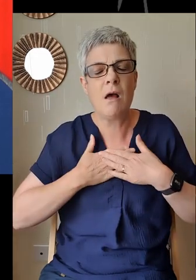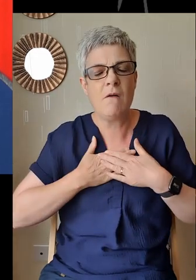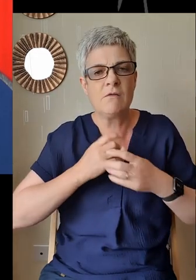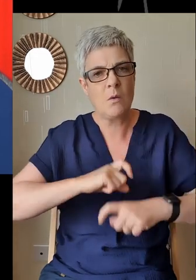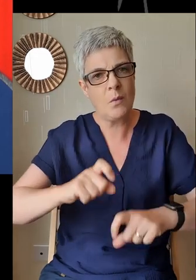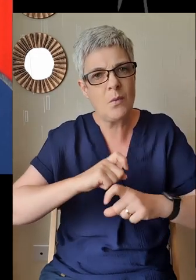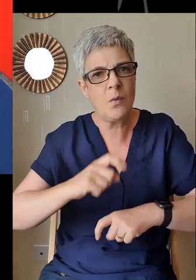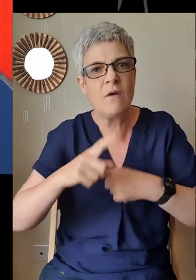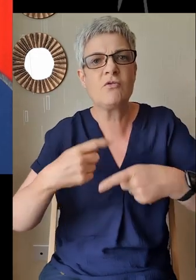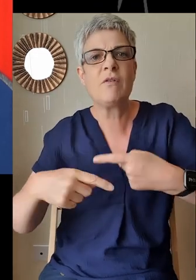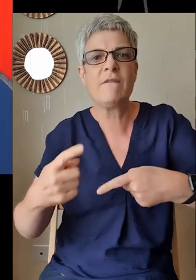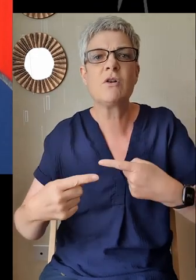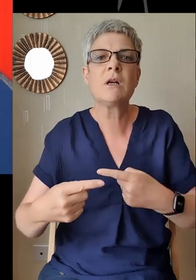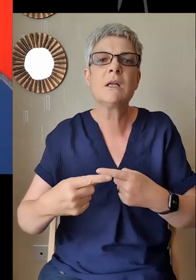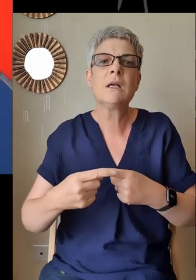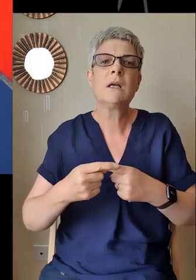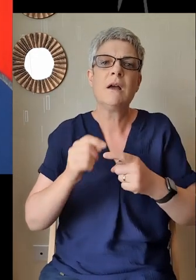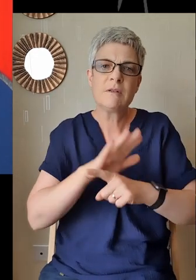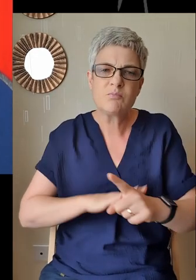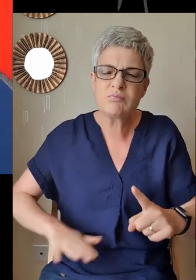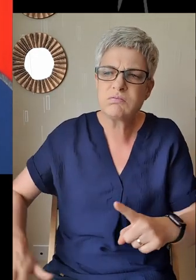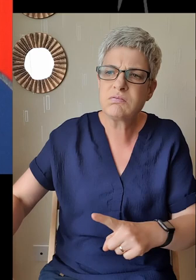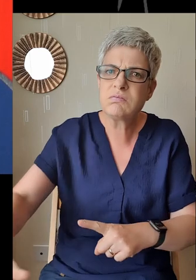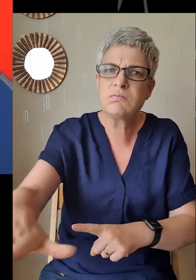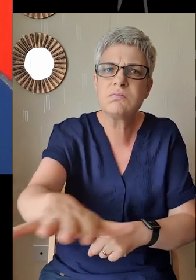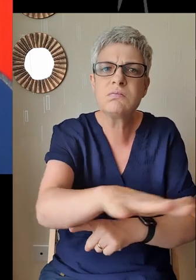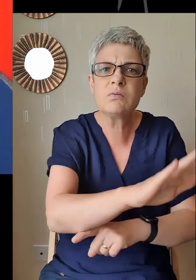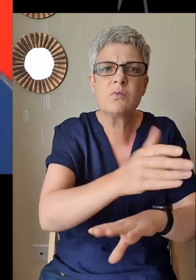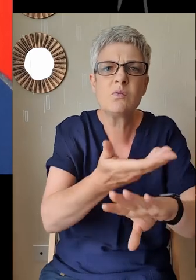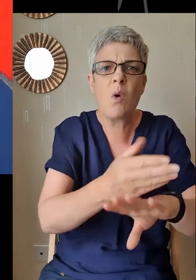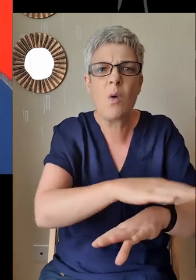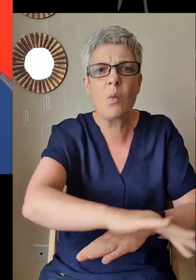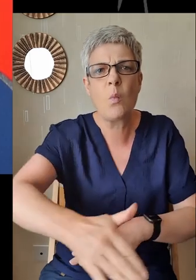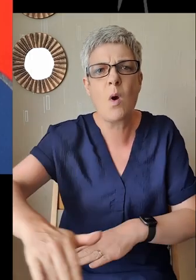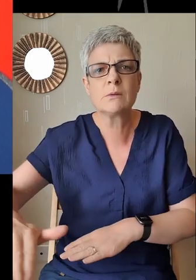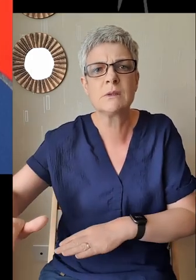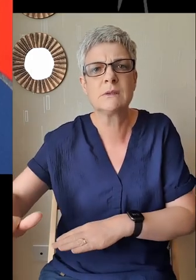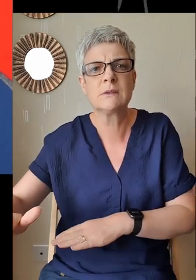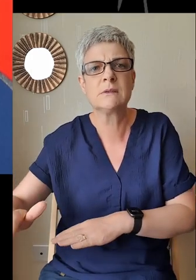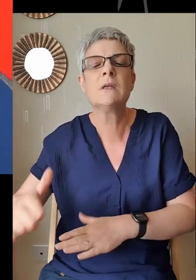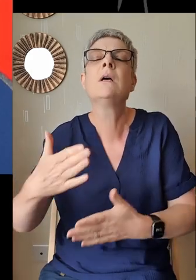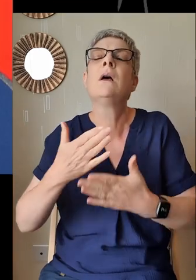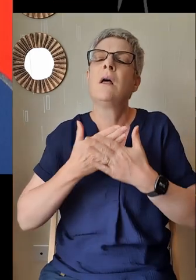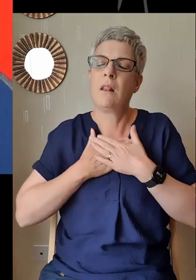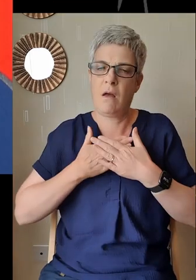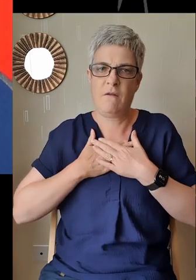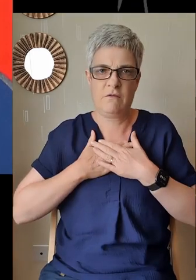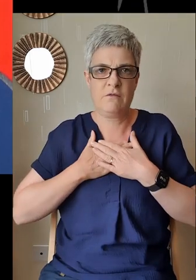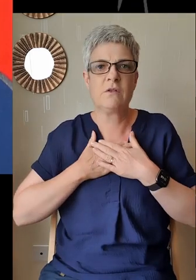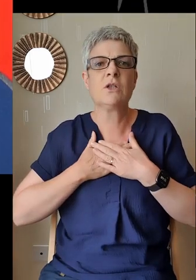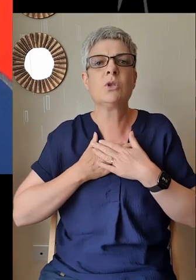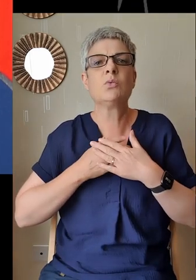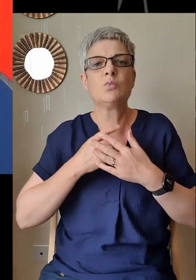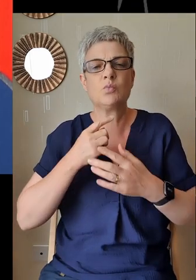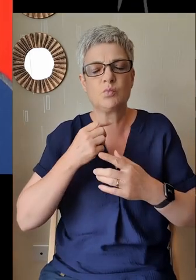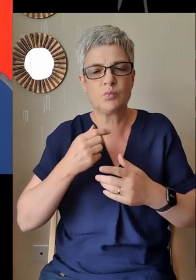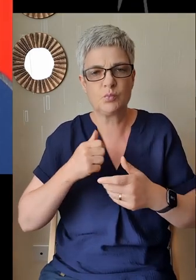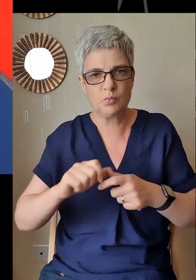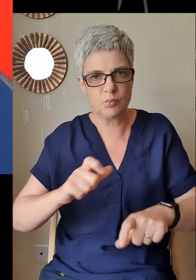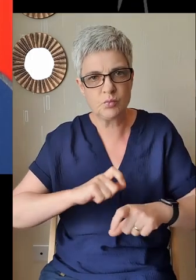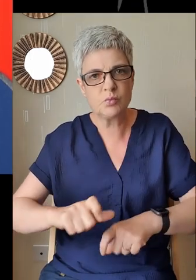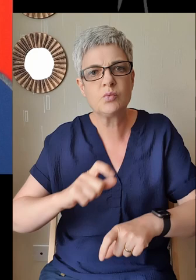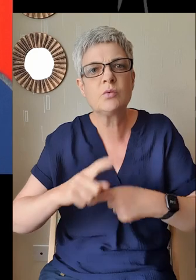forever. Who spread out the earth upon the waters, his love endures forever."